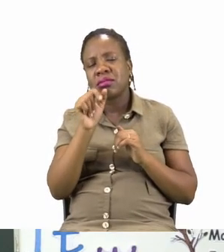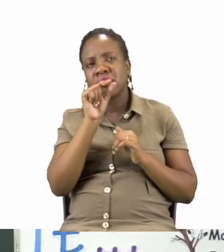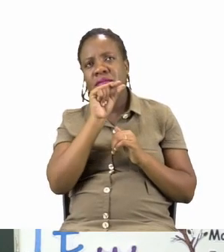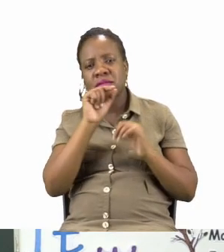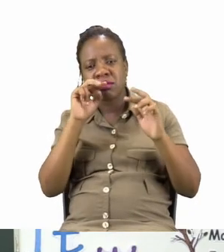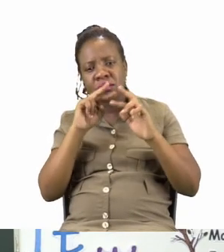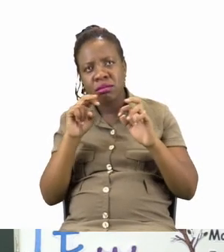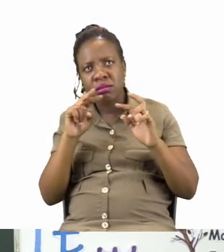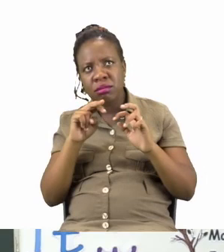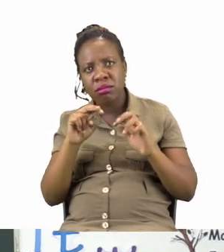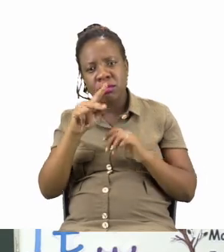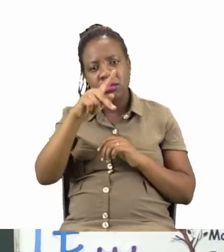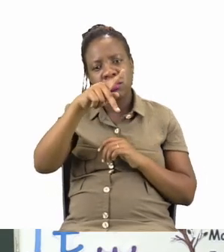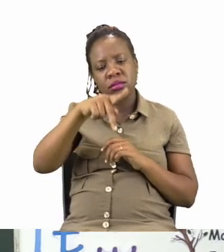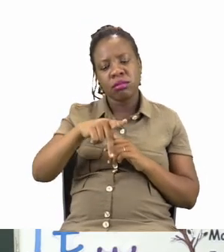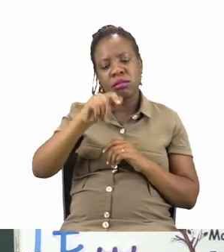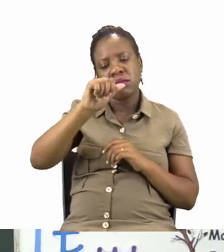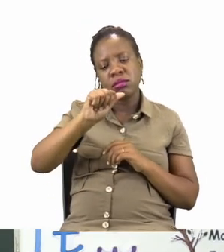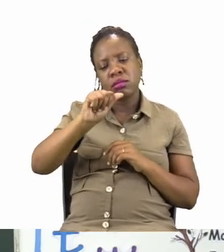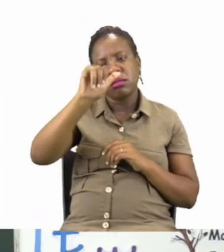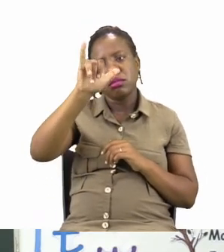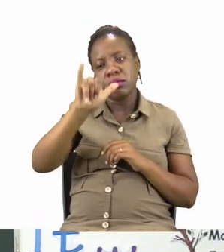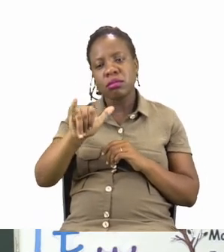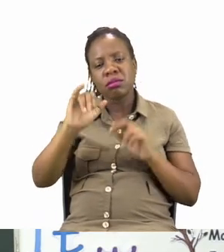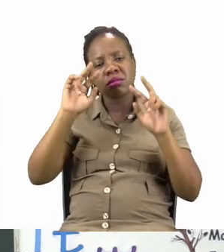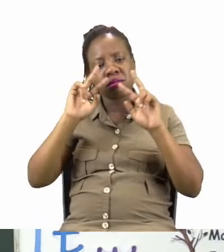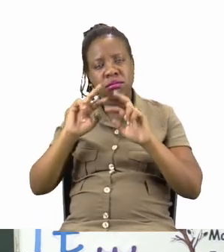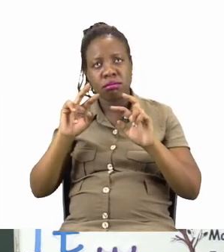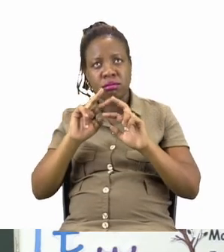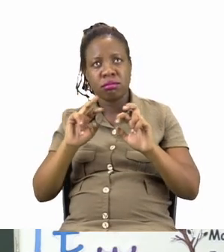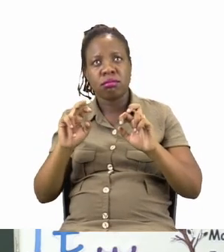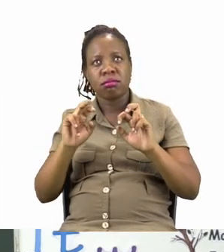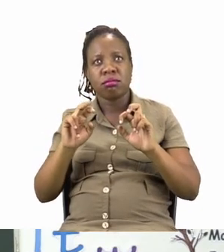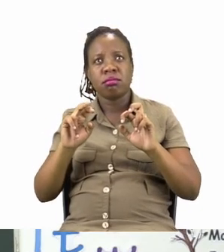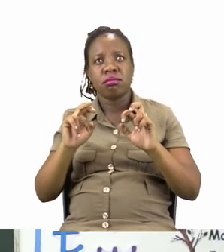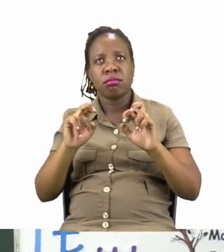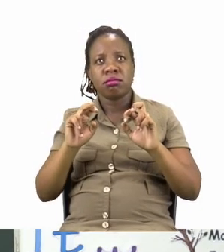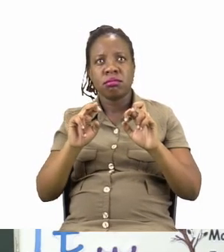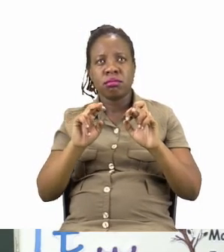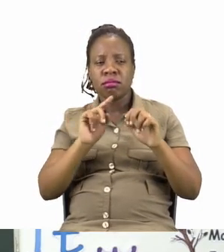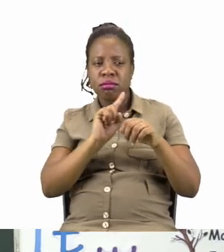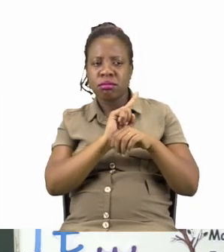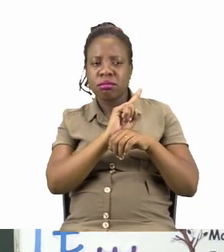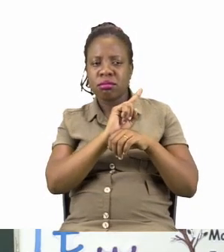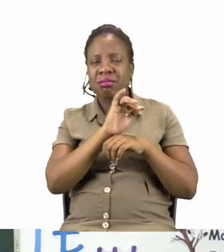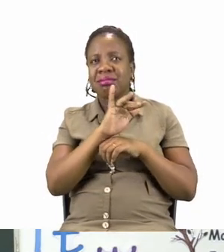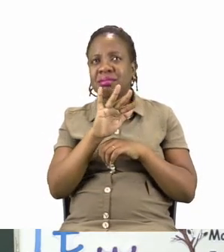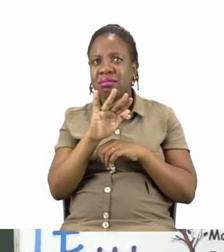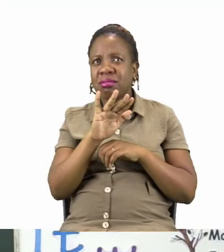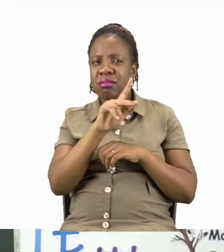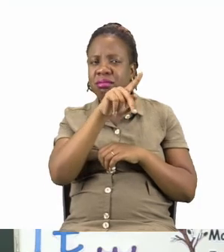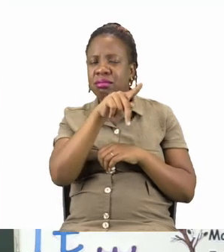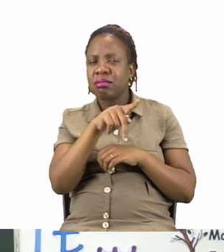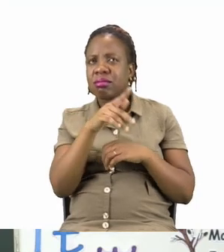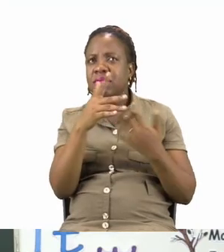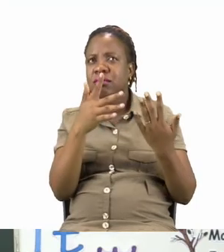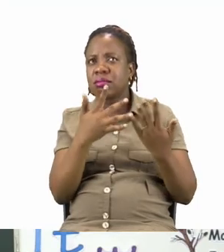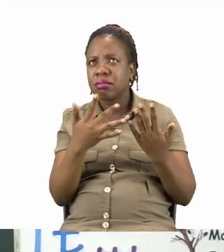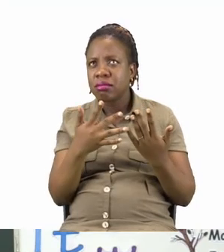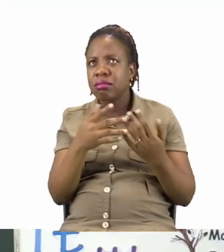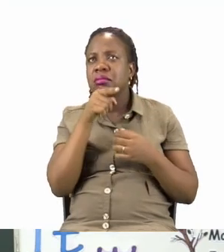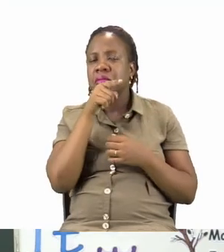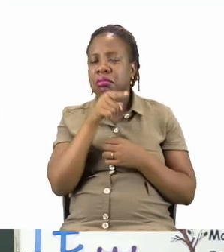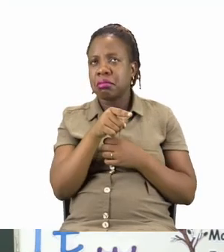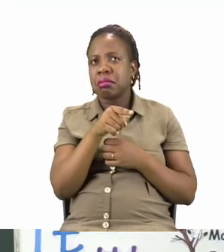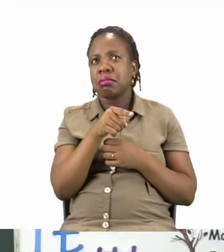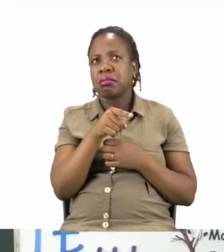pay, so that means we have to start with the first letter. Do we have the letter P? Yes, we